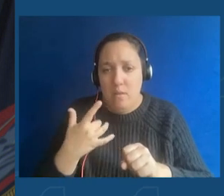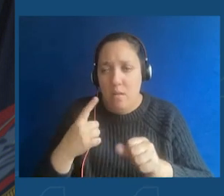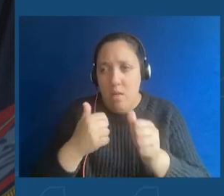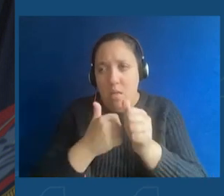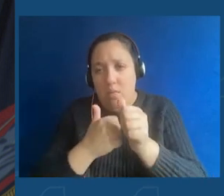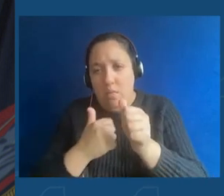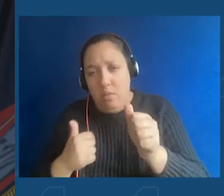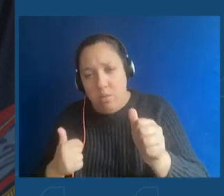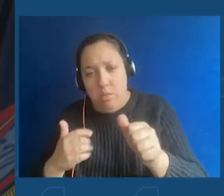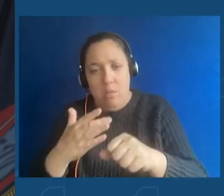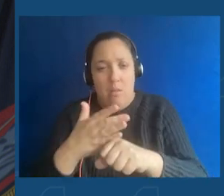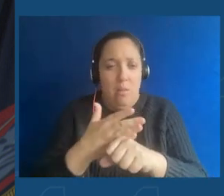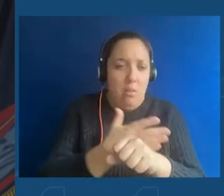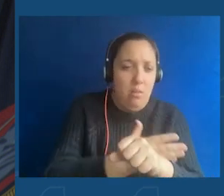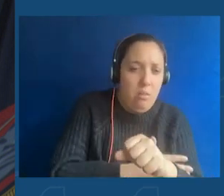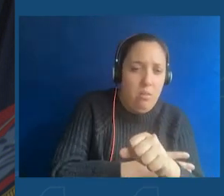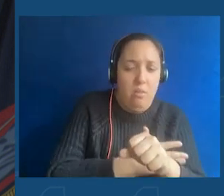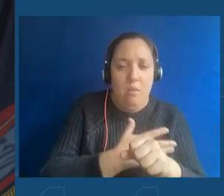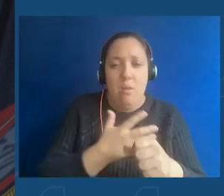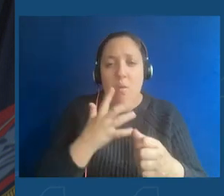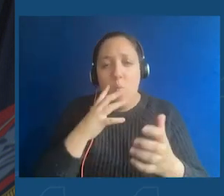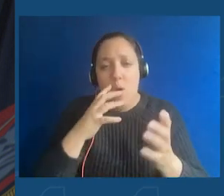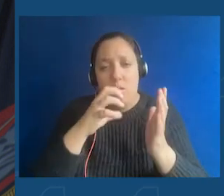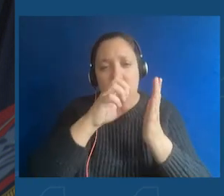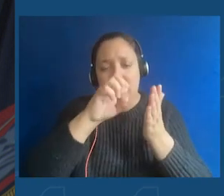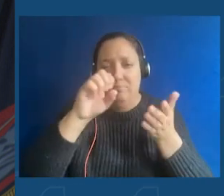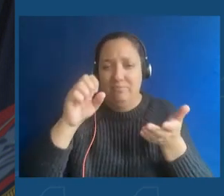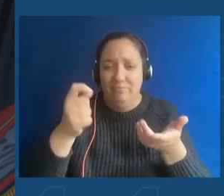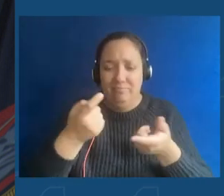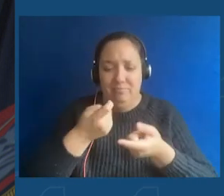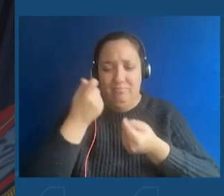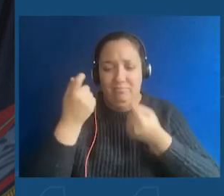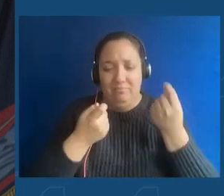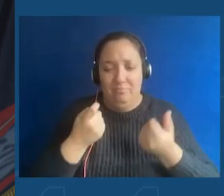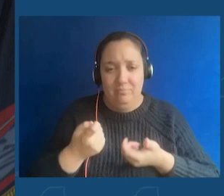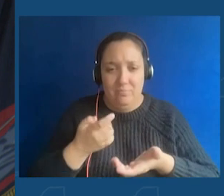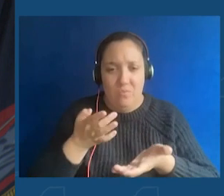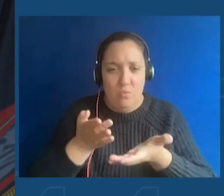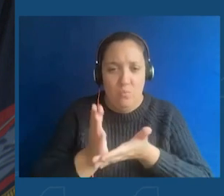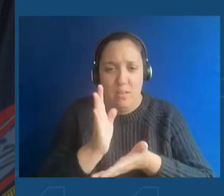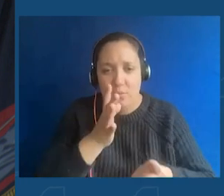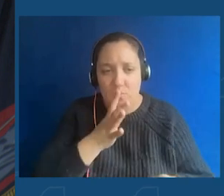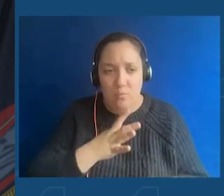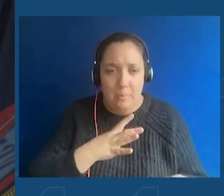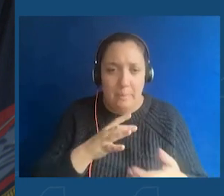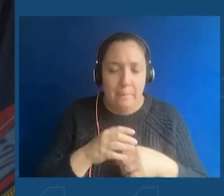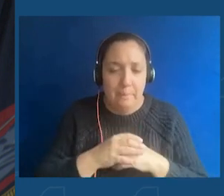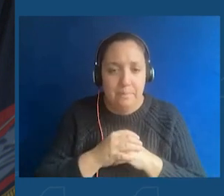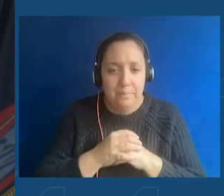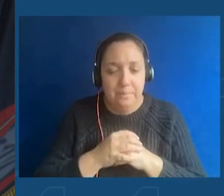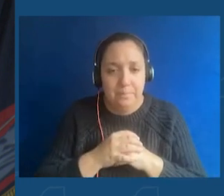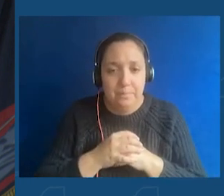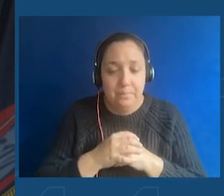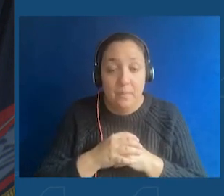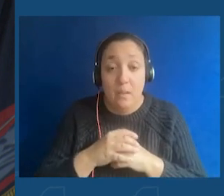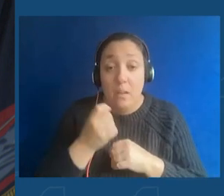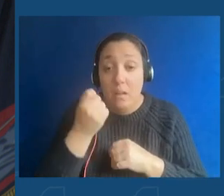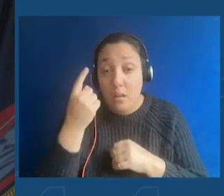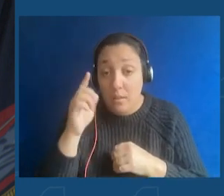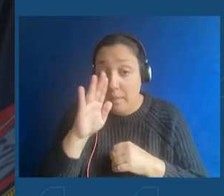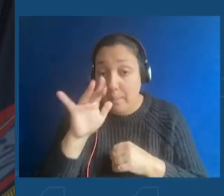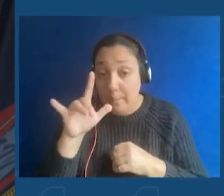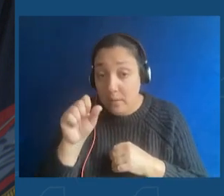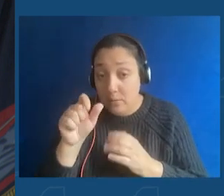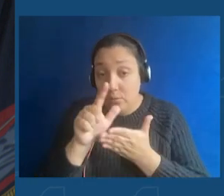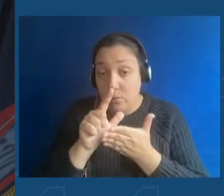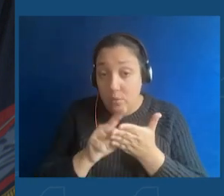repression that seek to strip the rights of our women. With these bills, we're standing